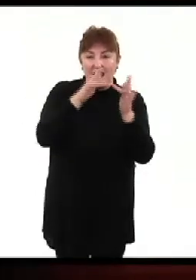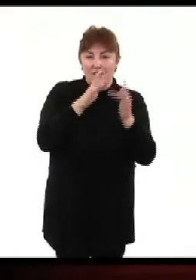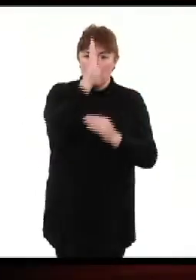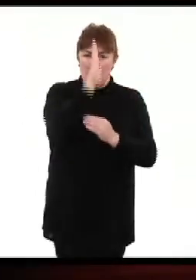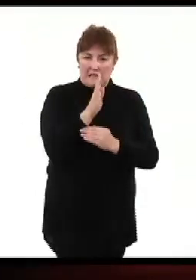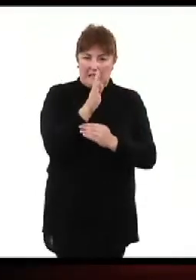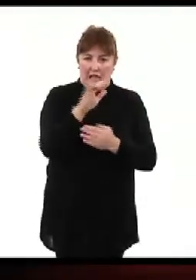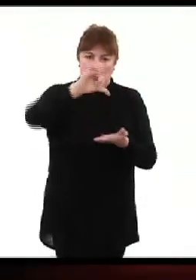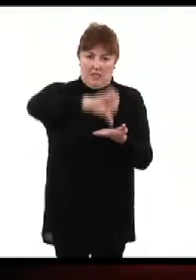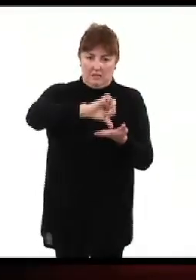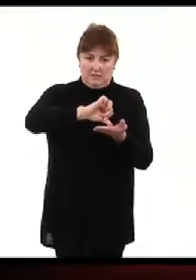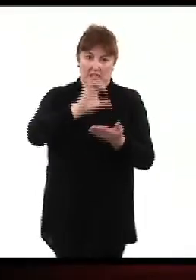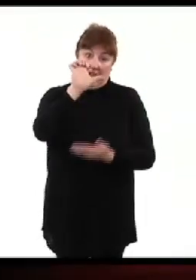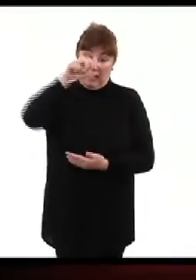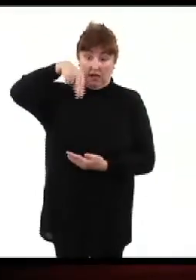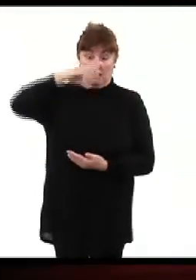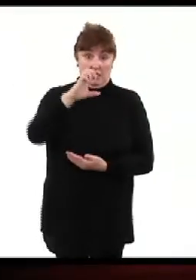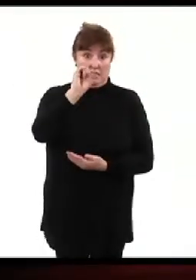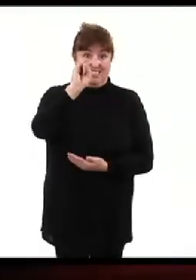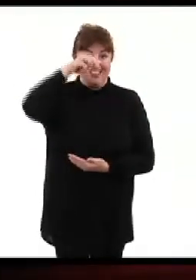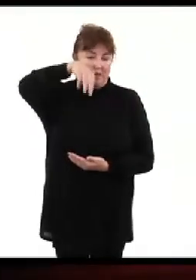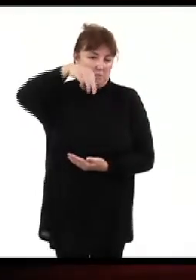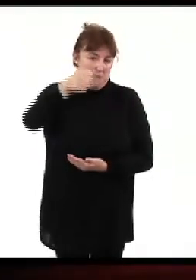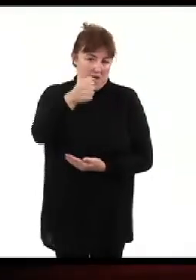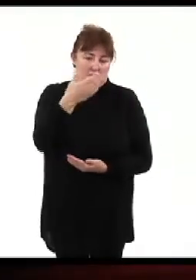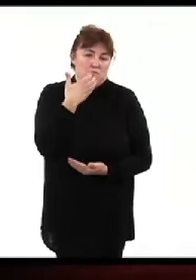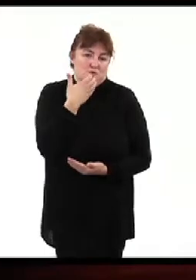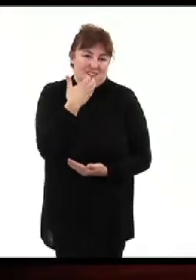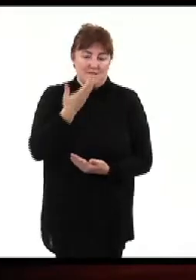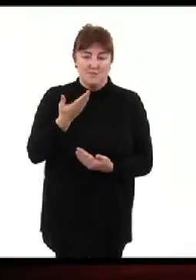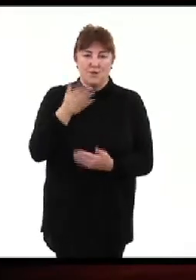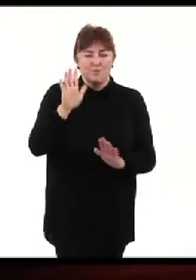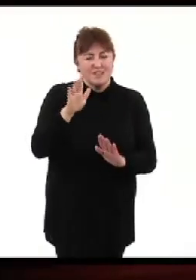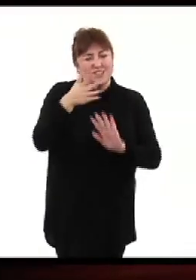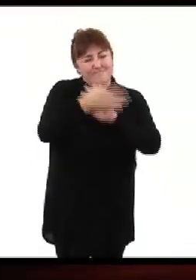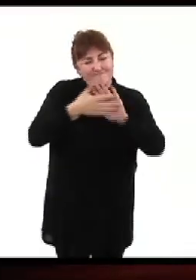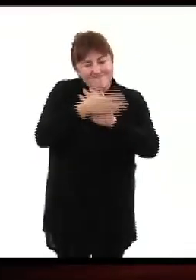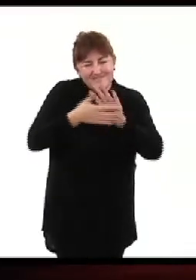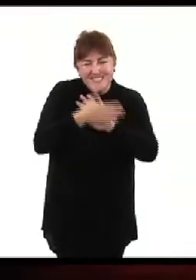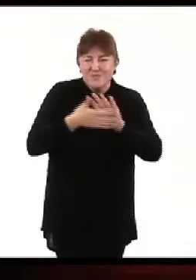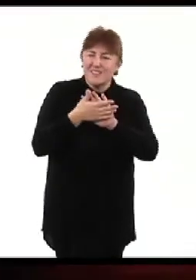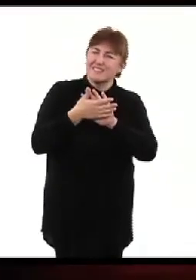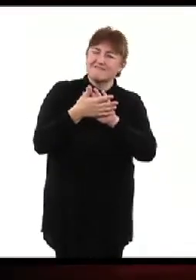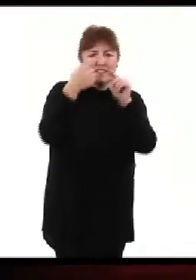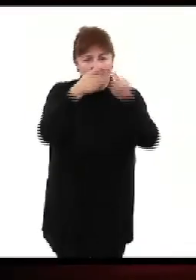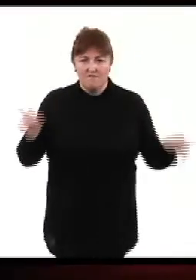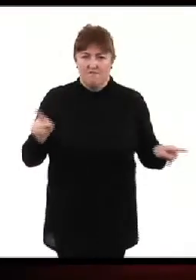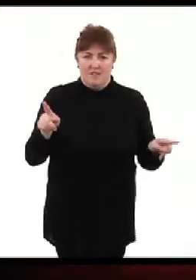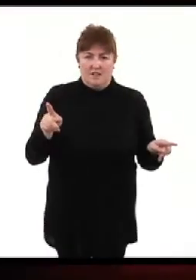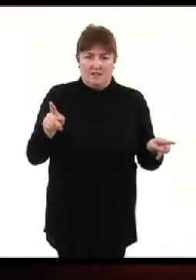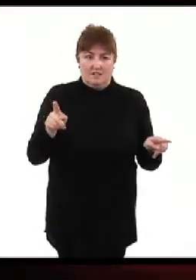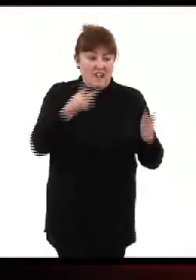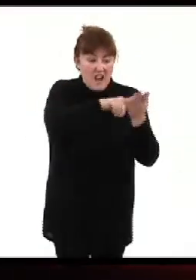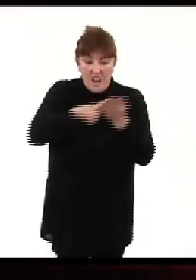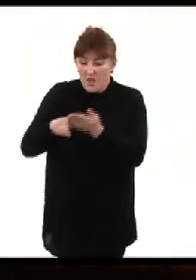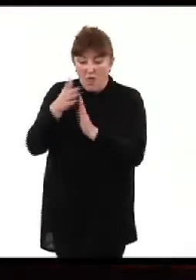a vertical central relationship, so above, for example. But in sign languages, that's not the way that sign